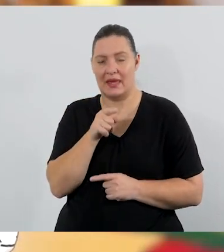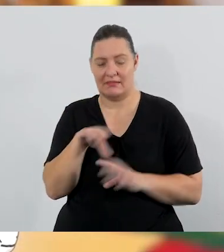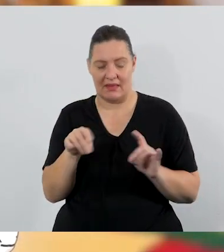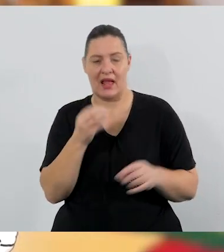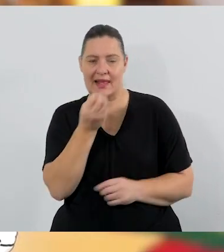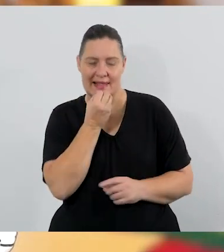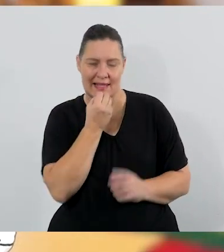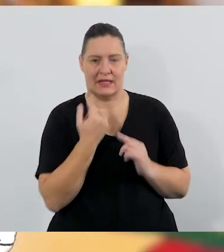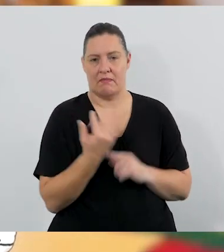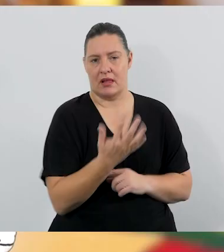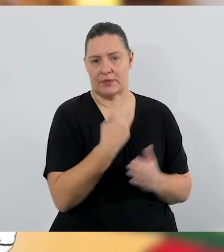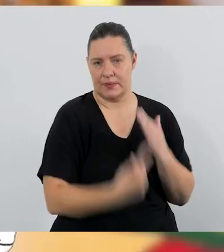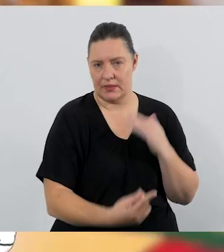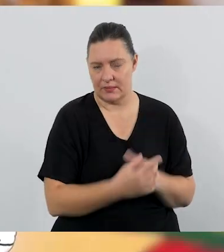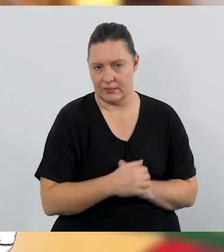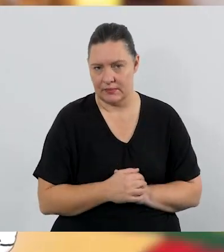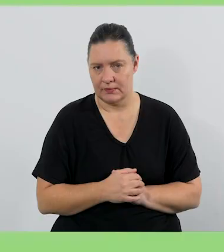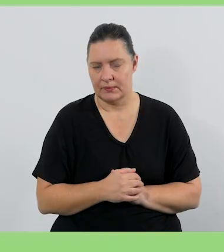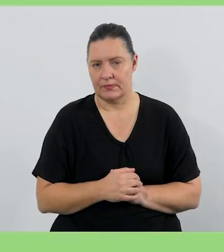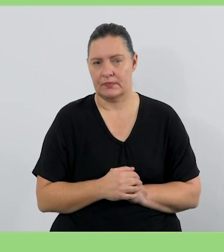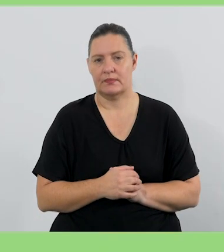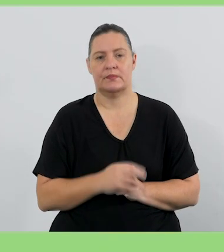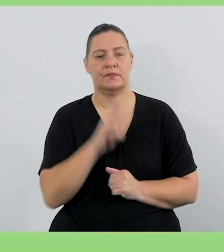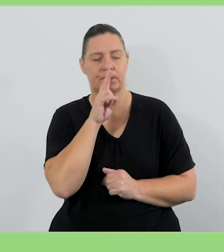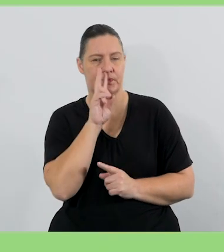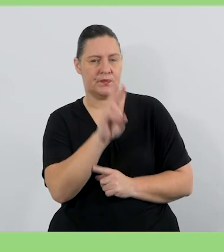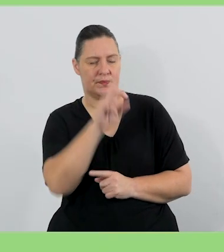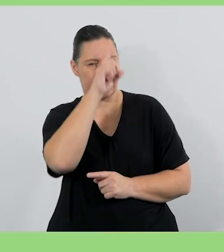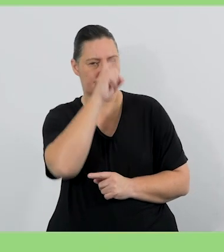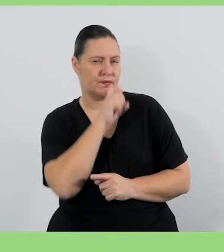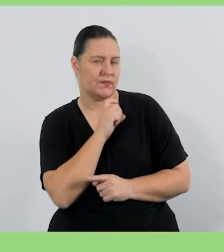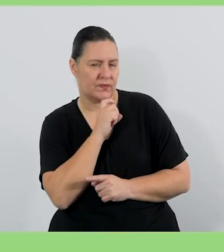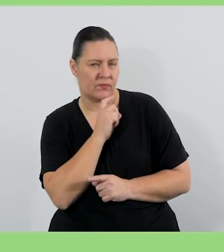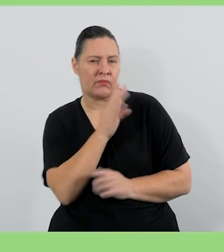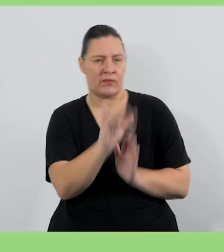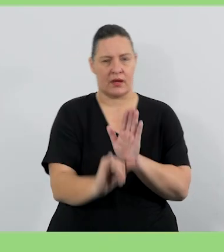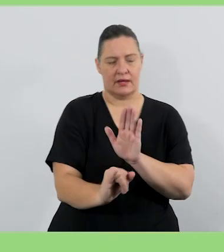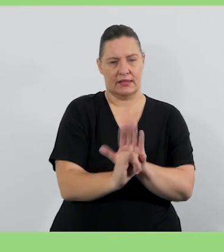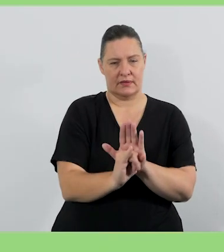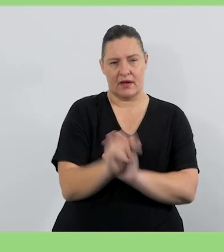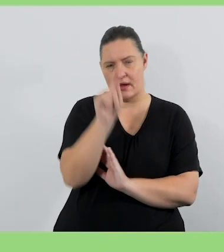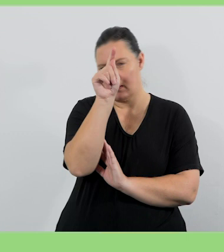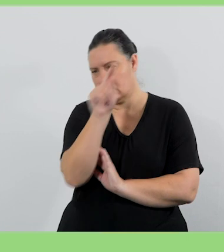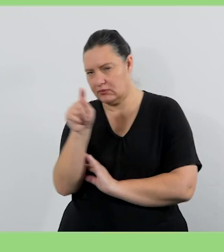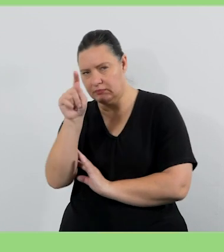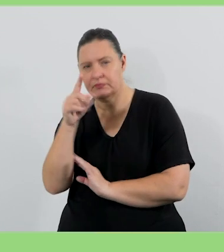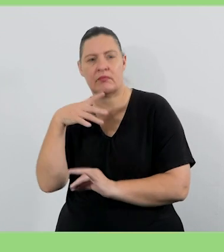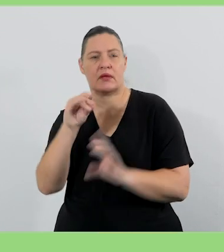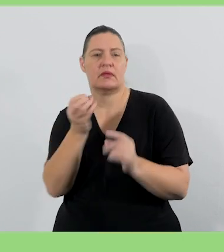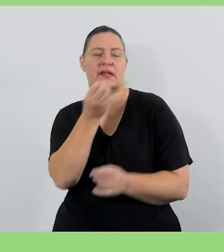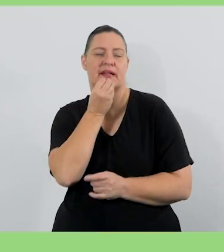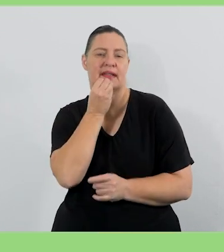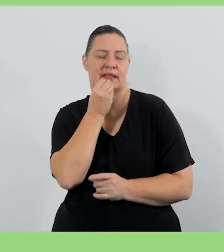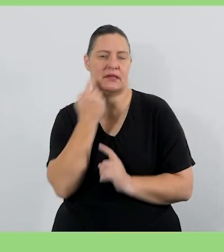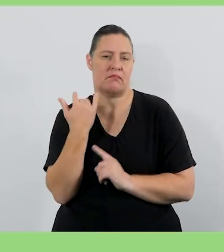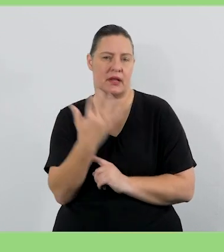organisms that eat plants. Right, so now let us go to the picture and try and identify